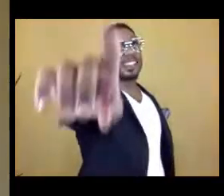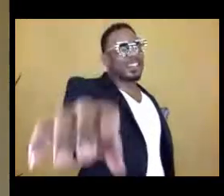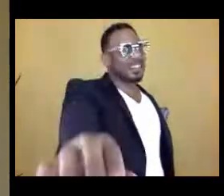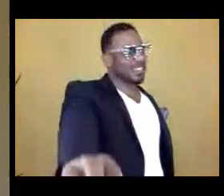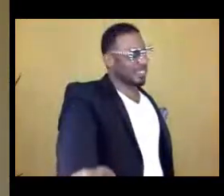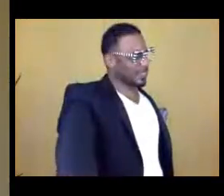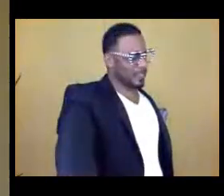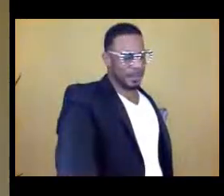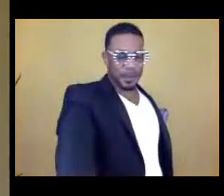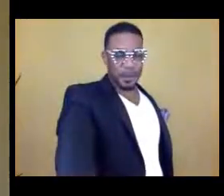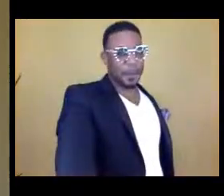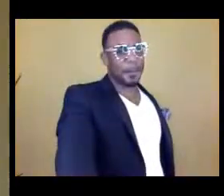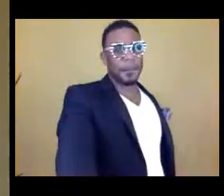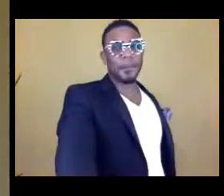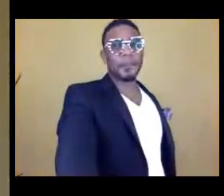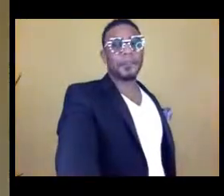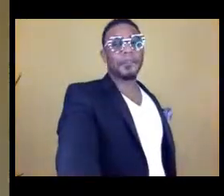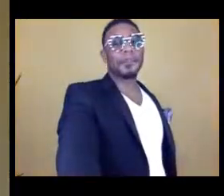star.